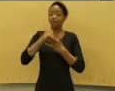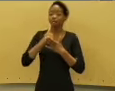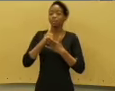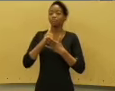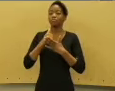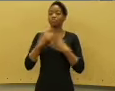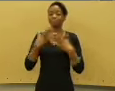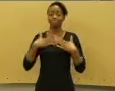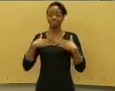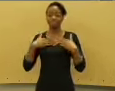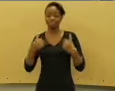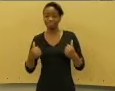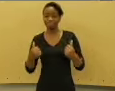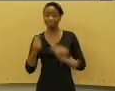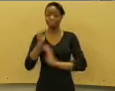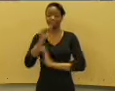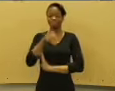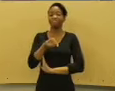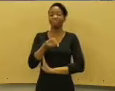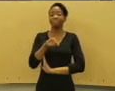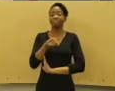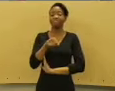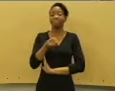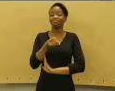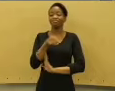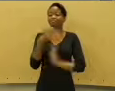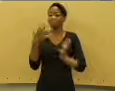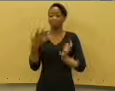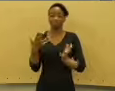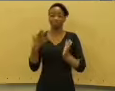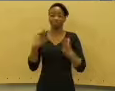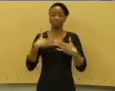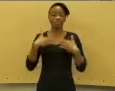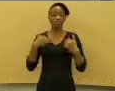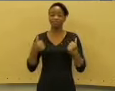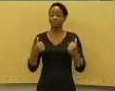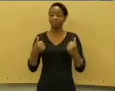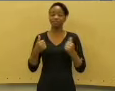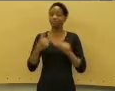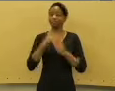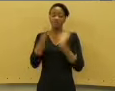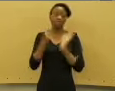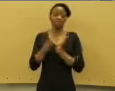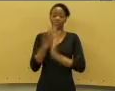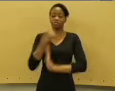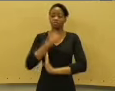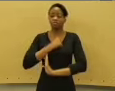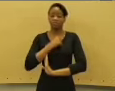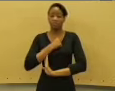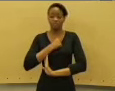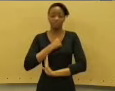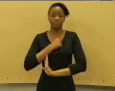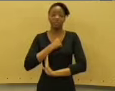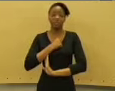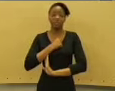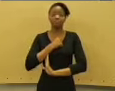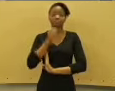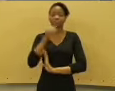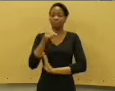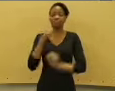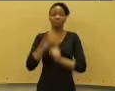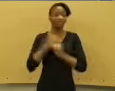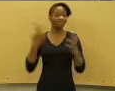to manage incontinence and eventually my health overall. So, okay, so where to